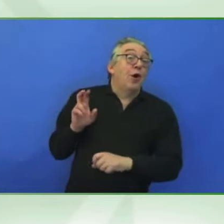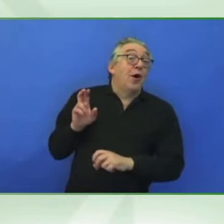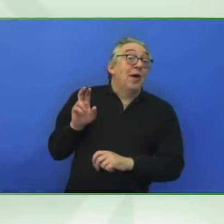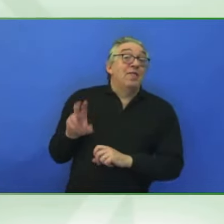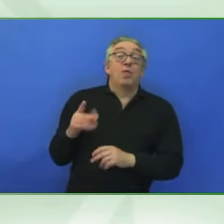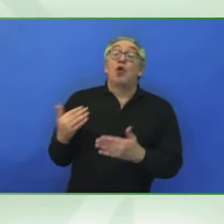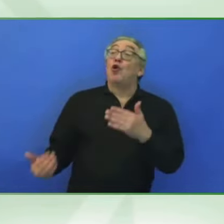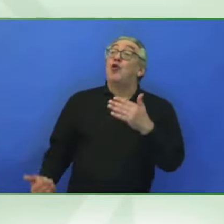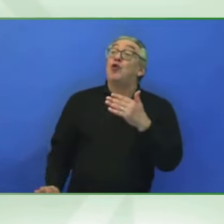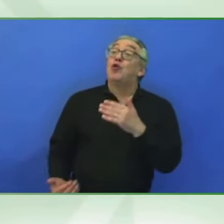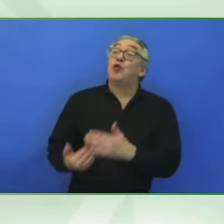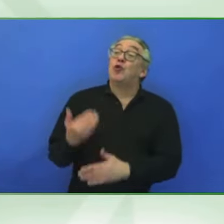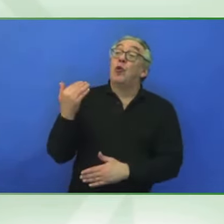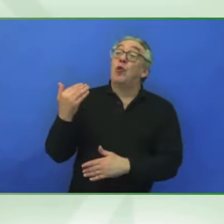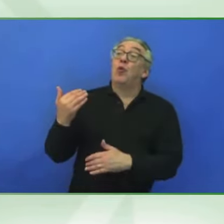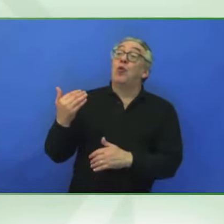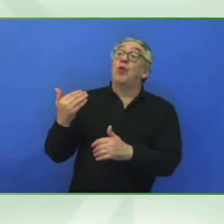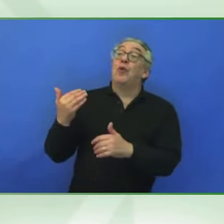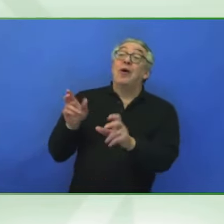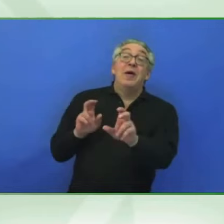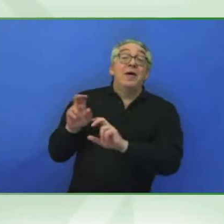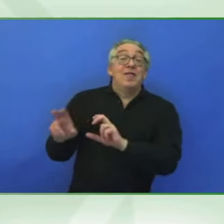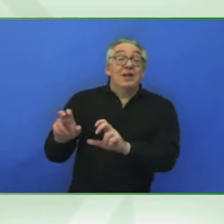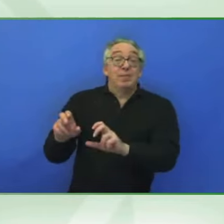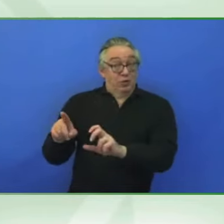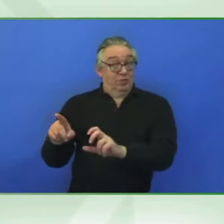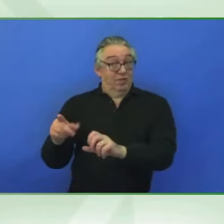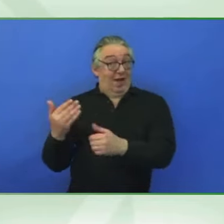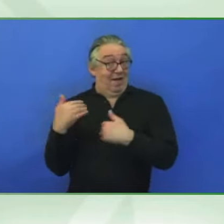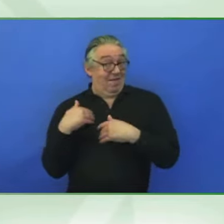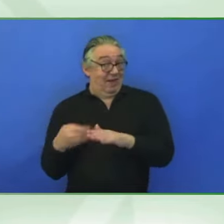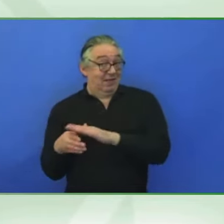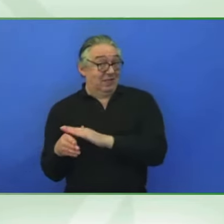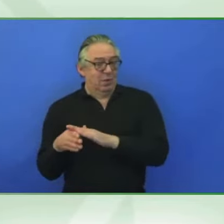haven't yet got. So this is all long-term planning, is it not?